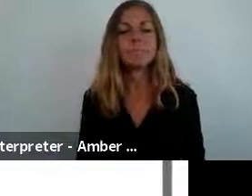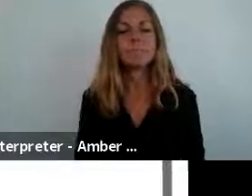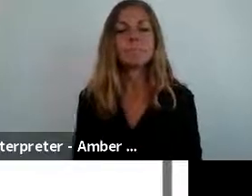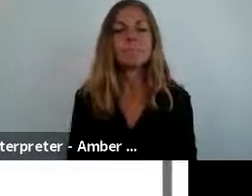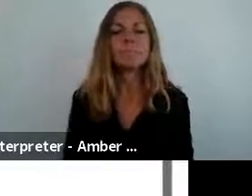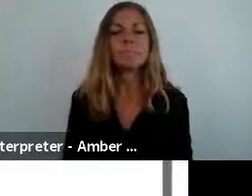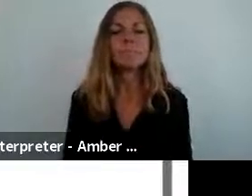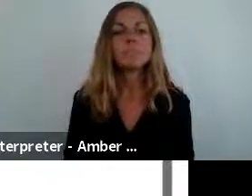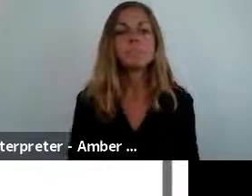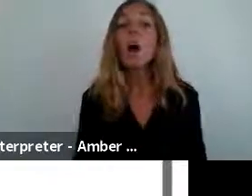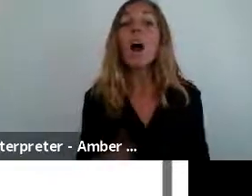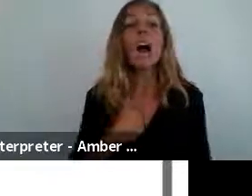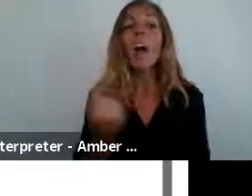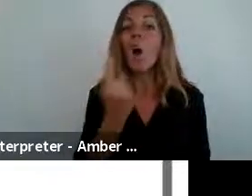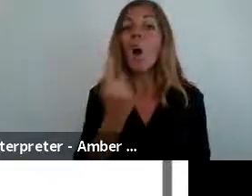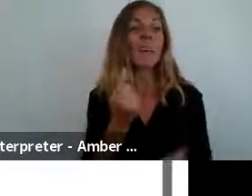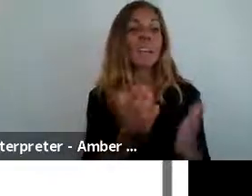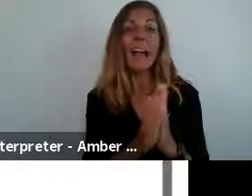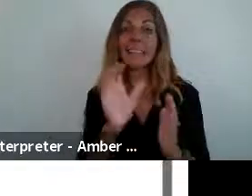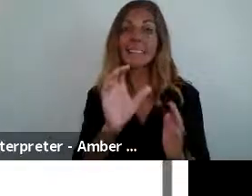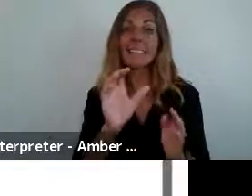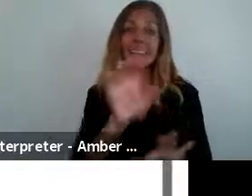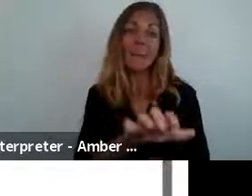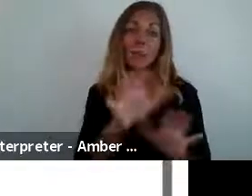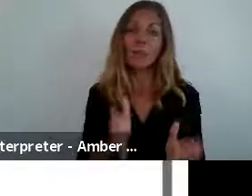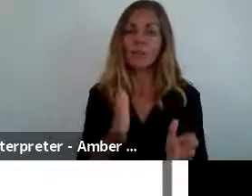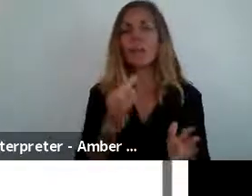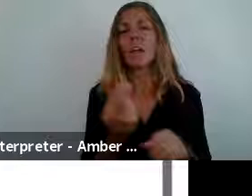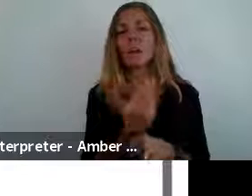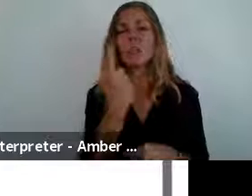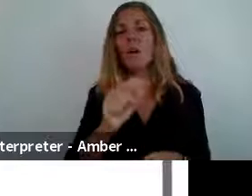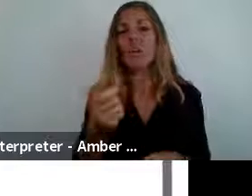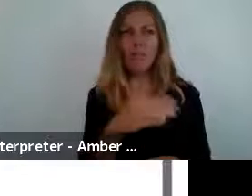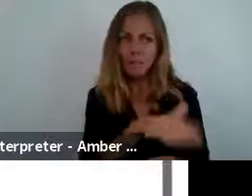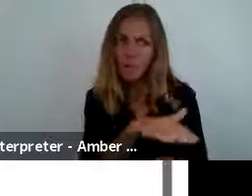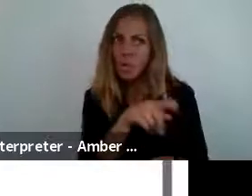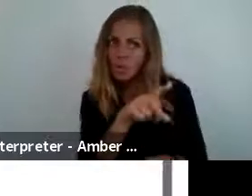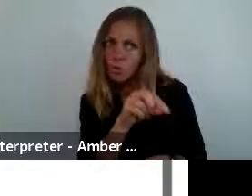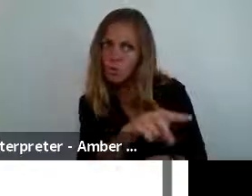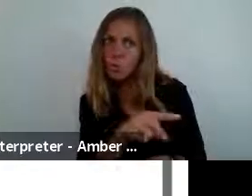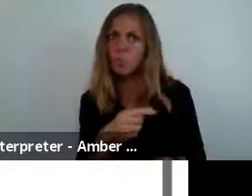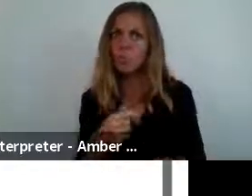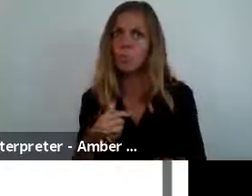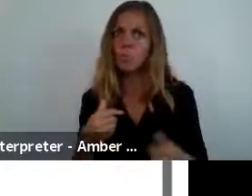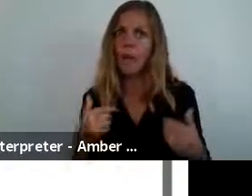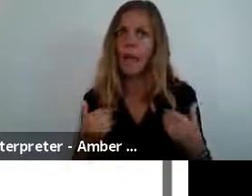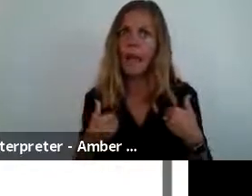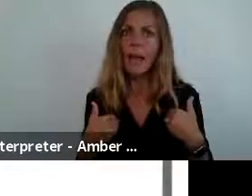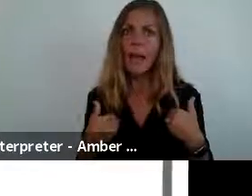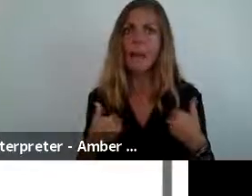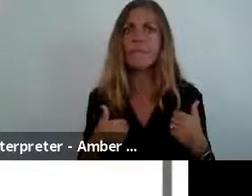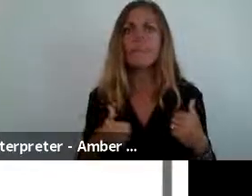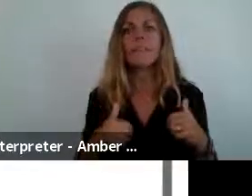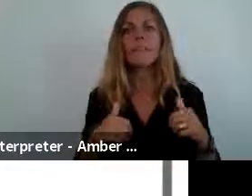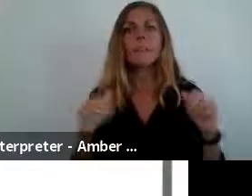I always ask captioners when, you know, I use them for other things, is do they have the ability to stream